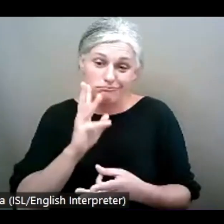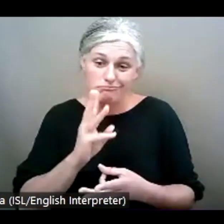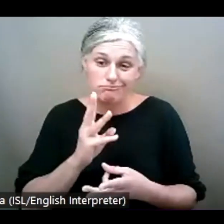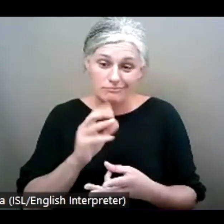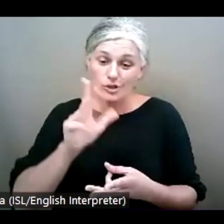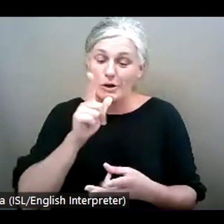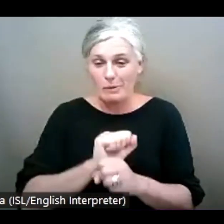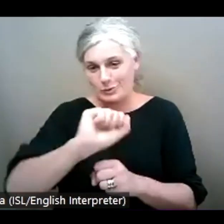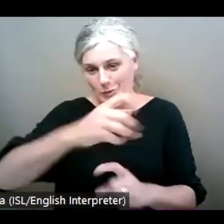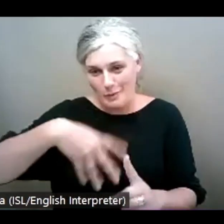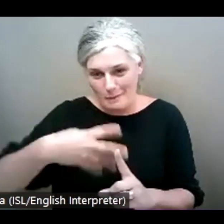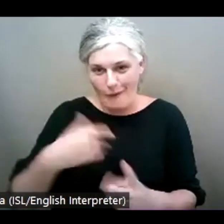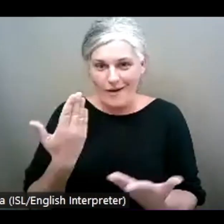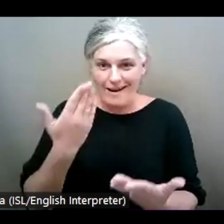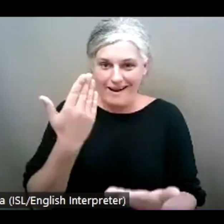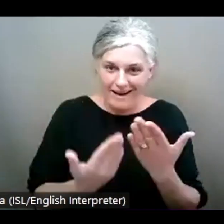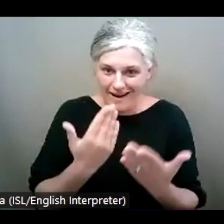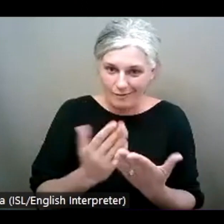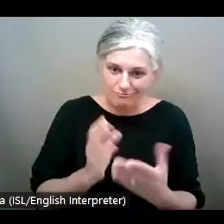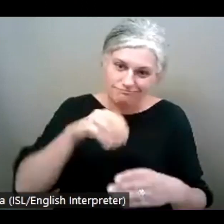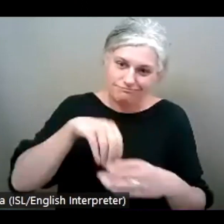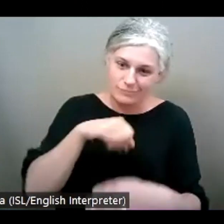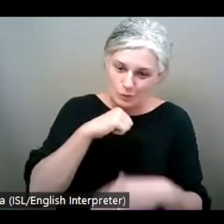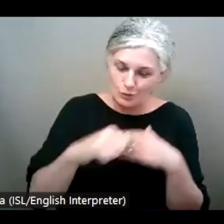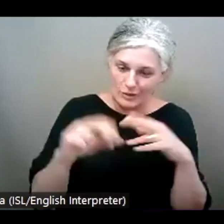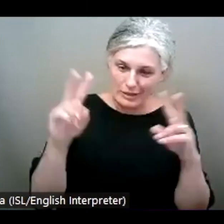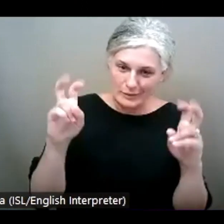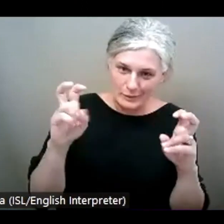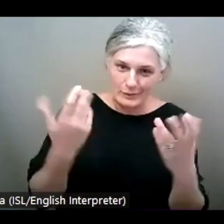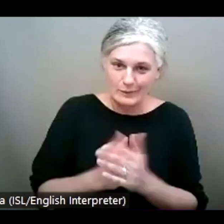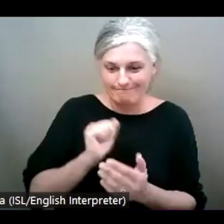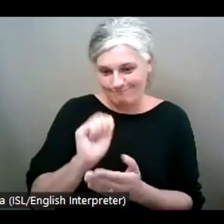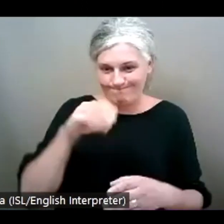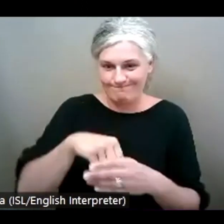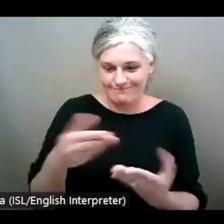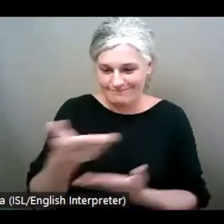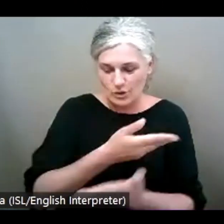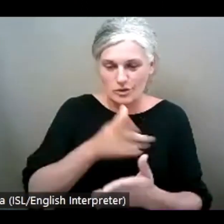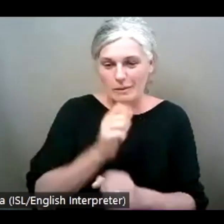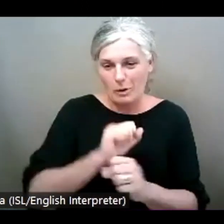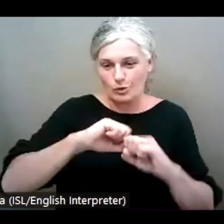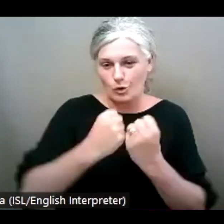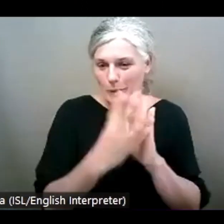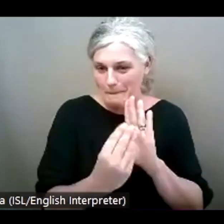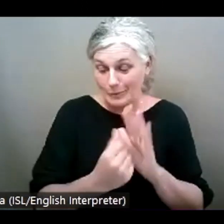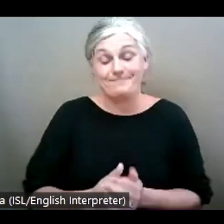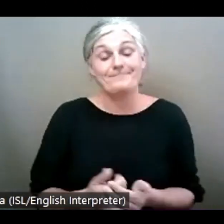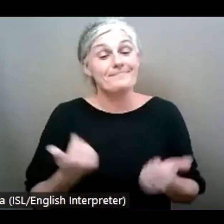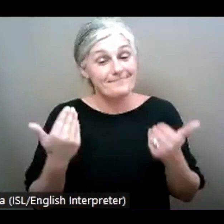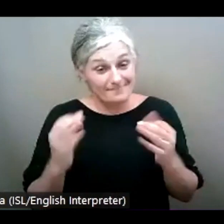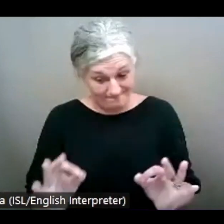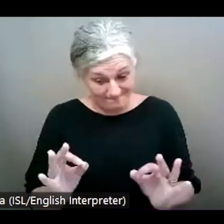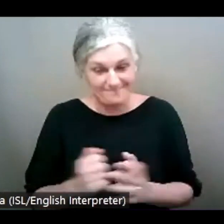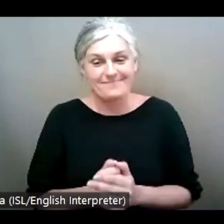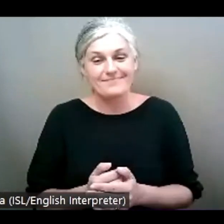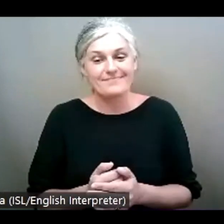background and how that informs today's discussion on the social model? Absolutely, thank you, Peter.